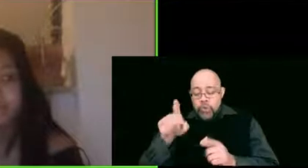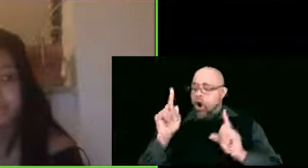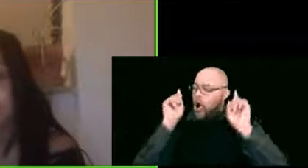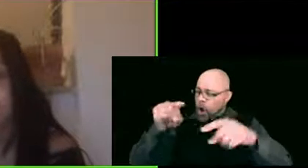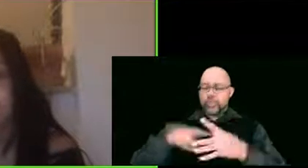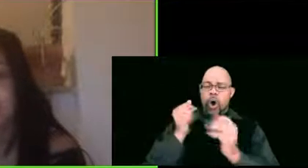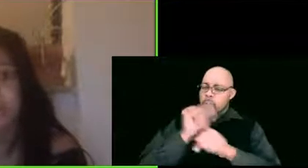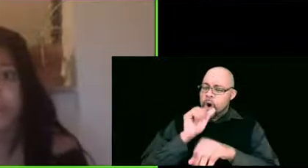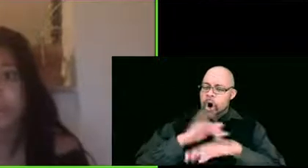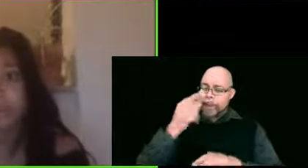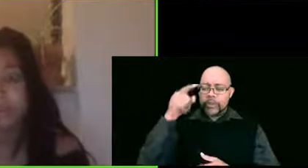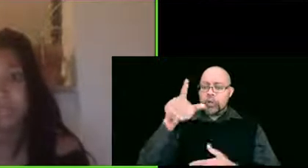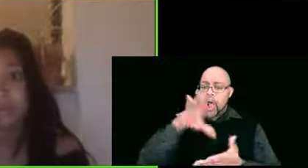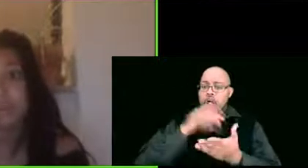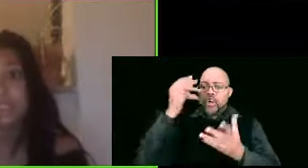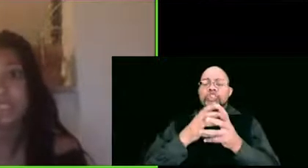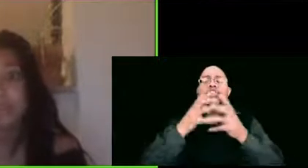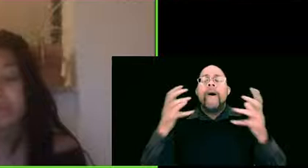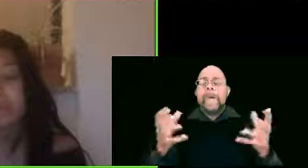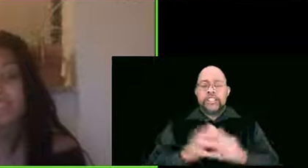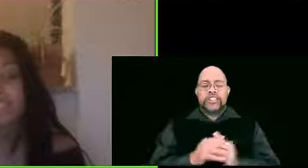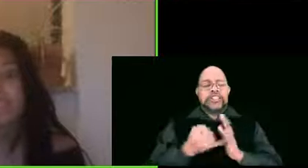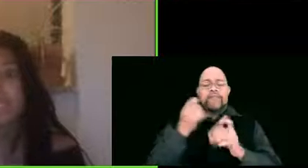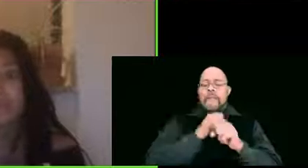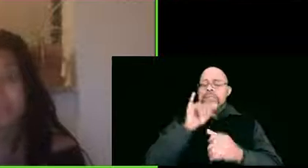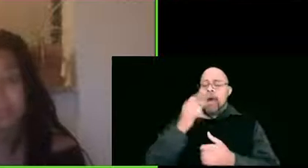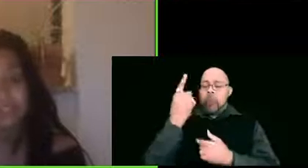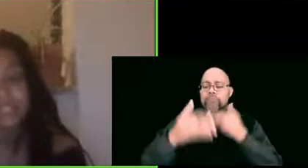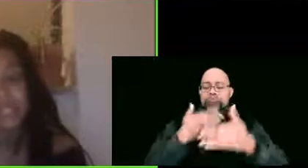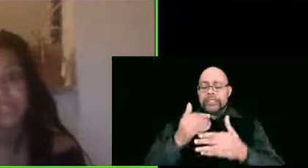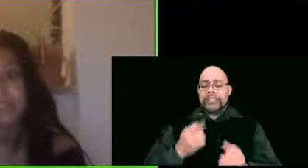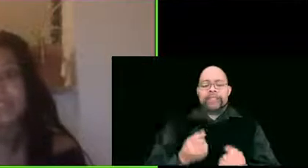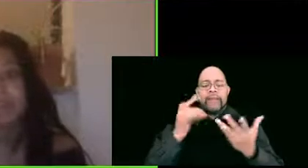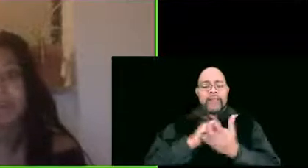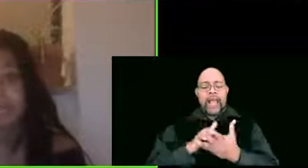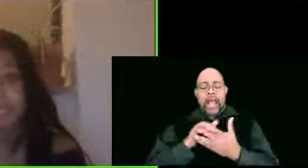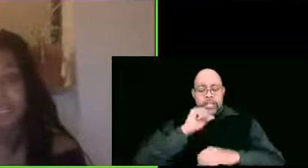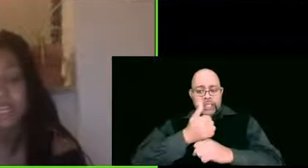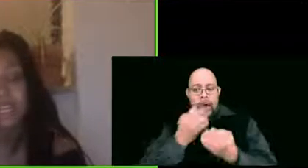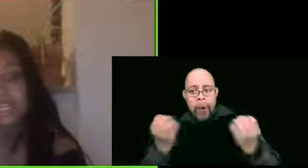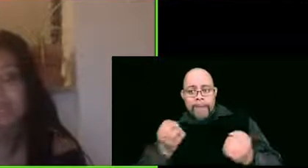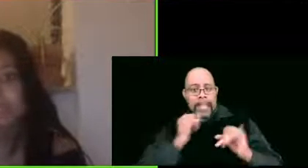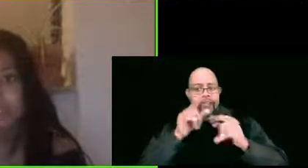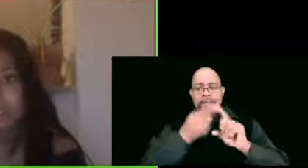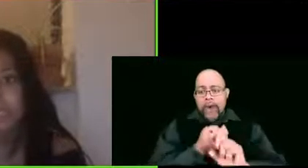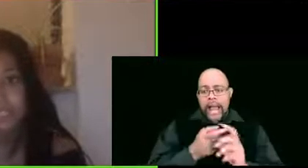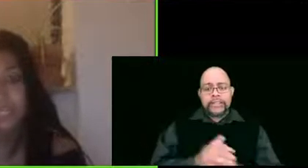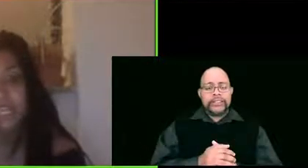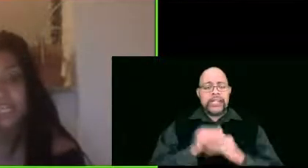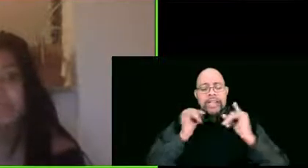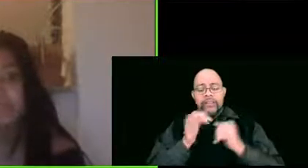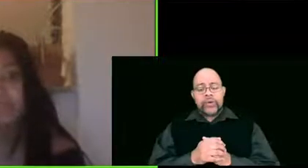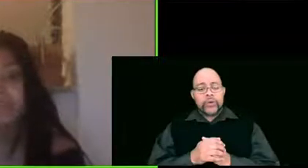to you, get out there and start working on it, because you will learn so much just from that process of setting up equipment. Interview your